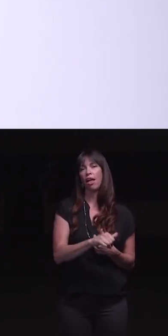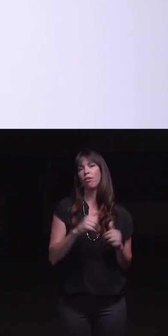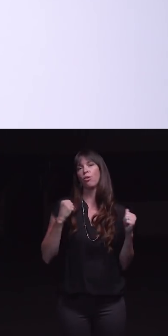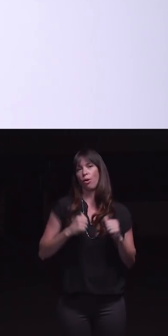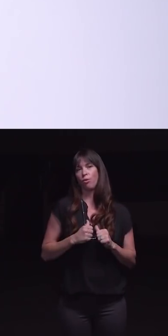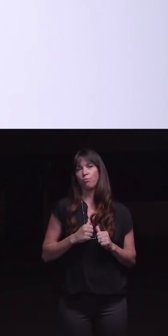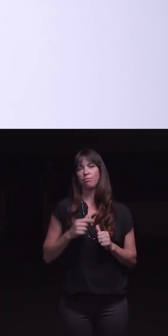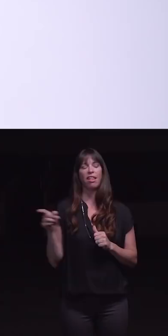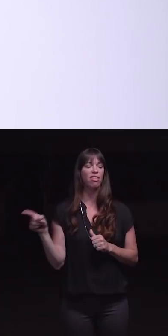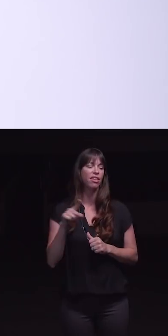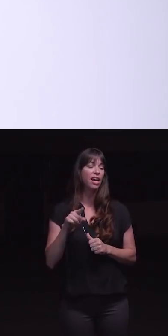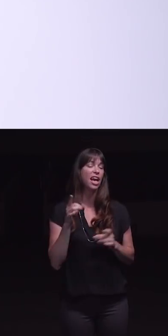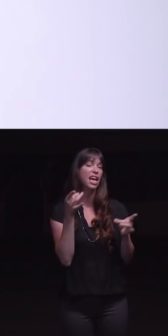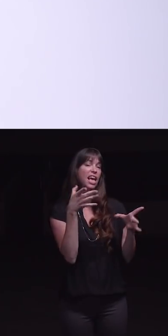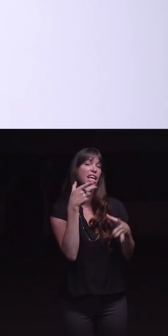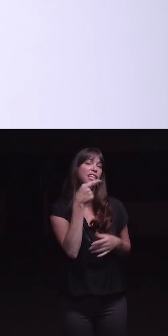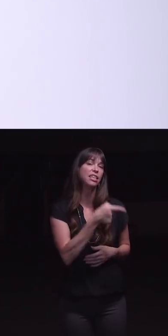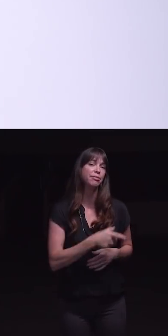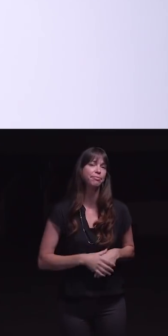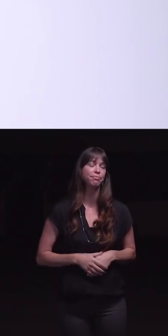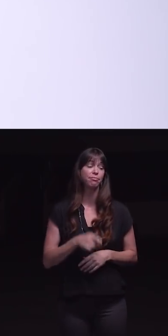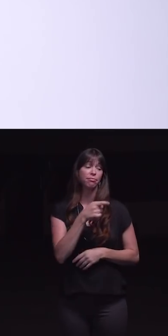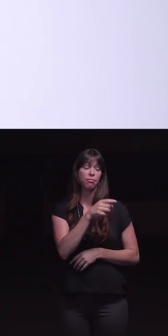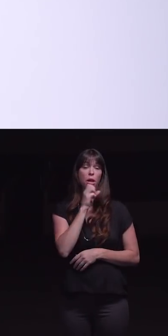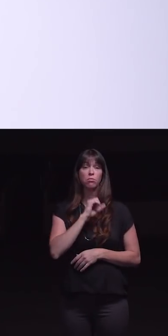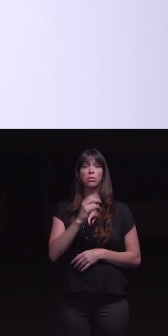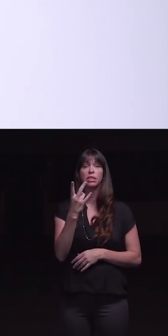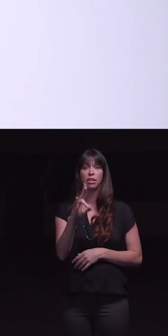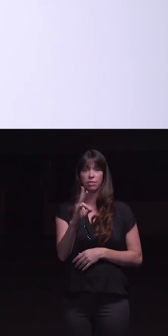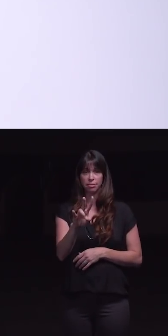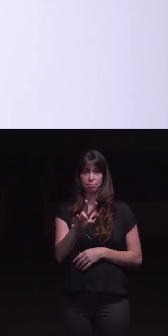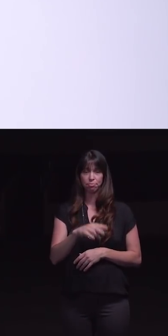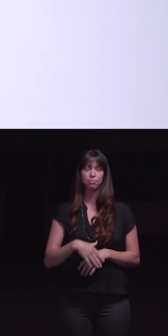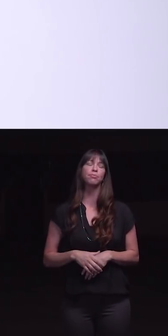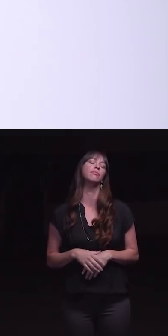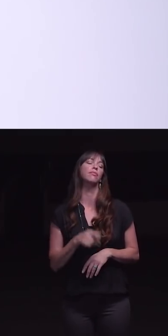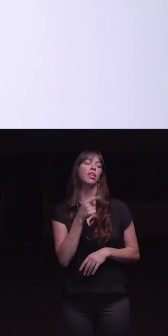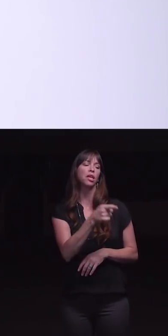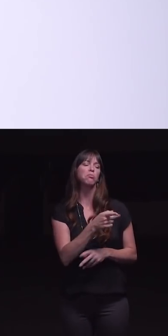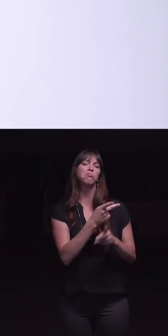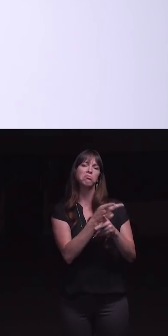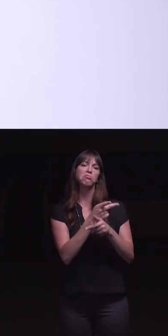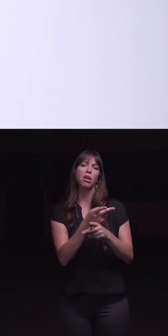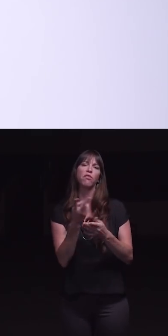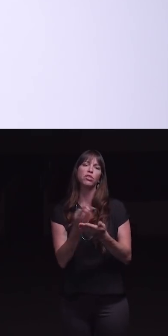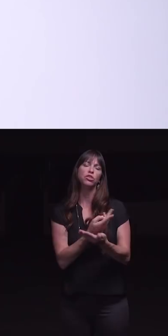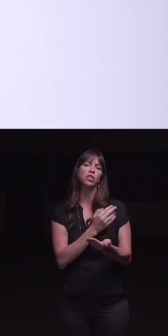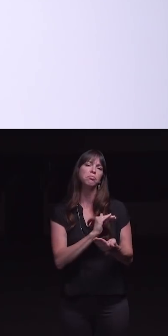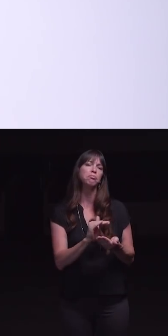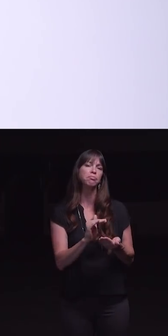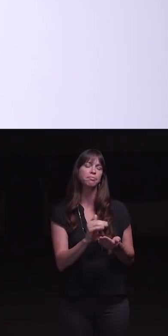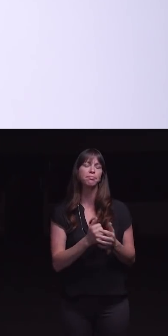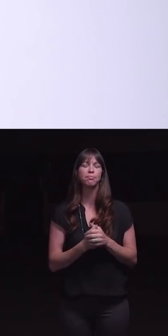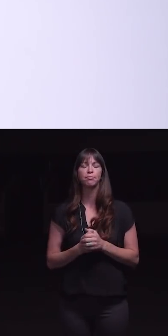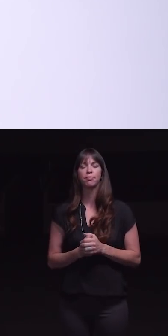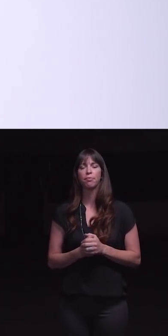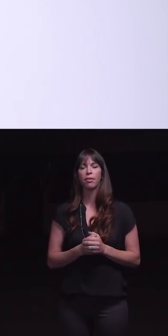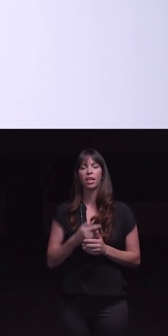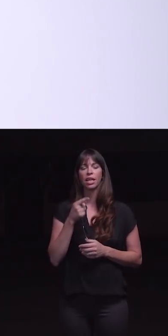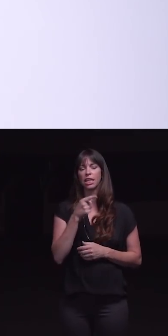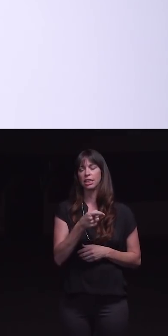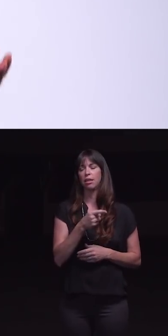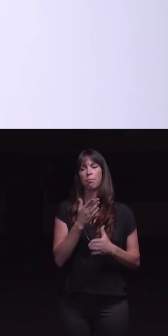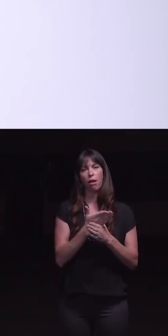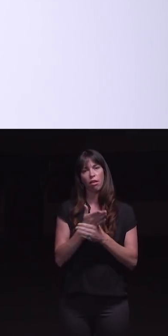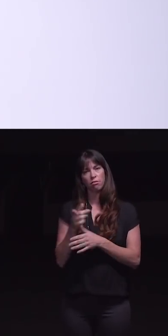They hated him for it. When he was 17 years old, he's out watching the sheep with his brothers, and he's,